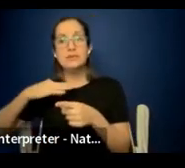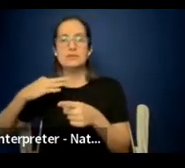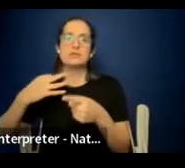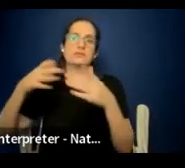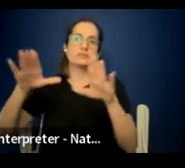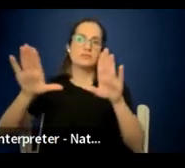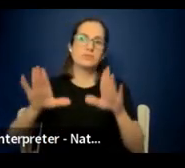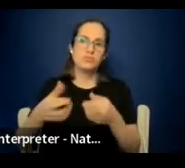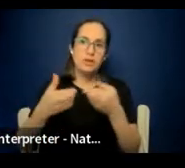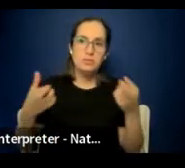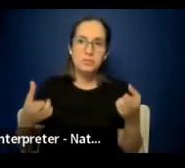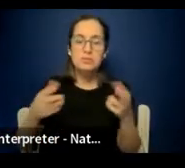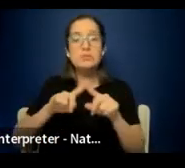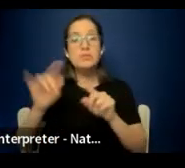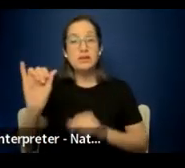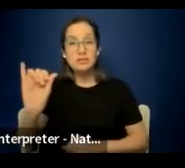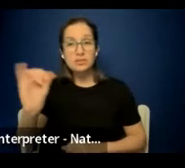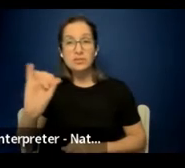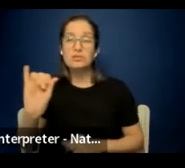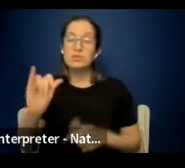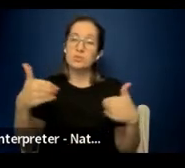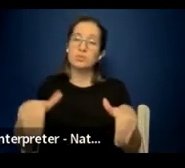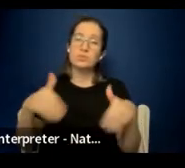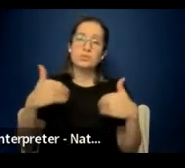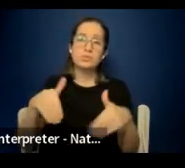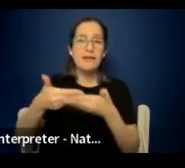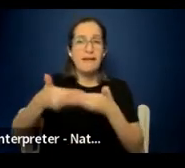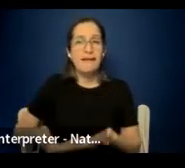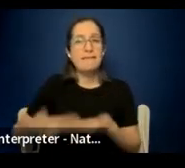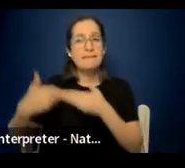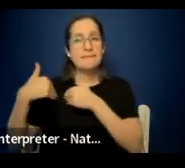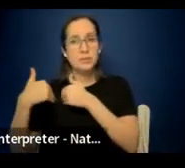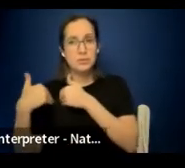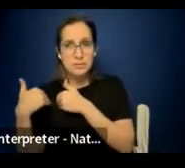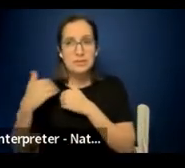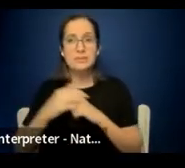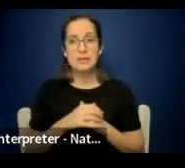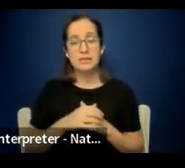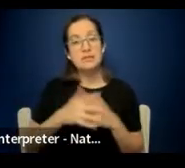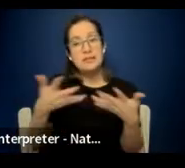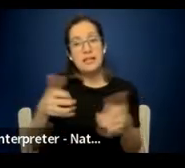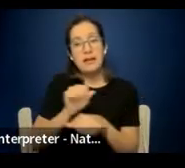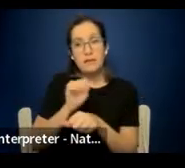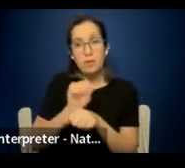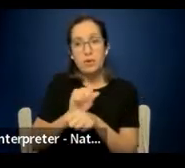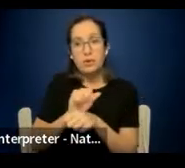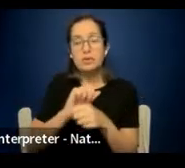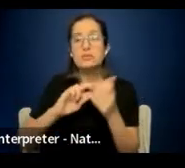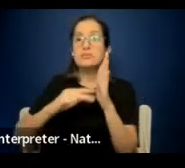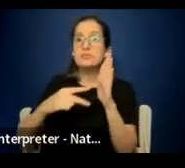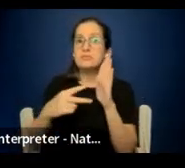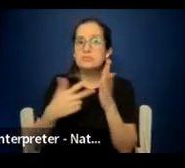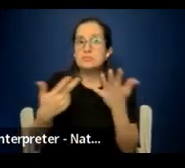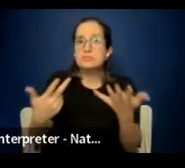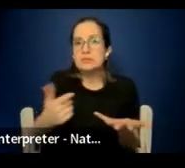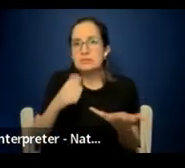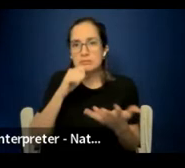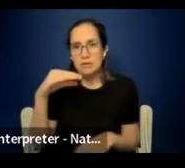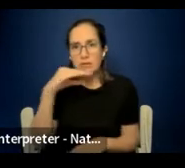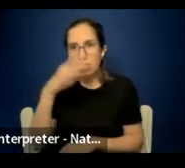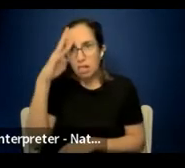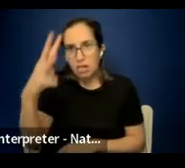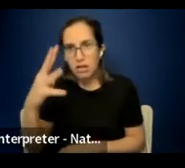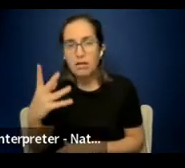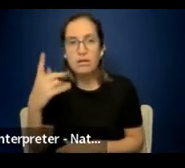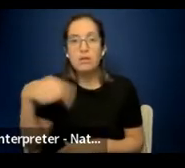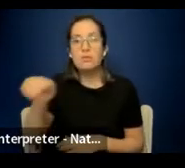resource, but it's also a big responsibility to take on for an organization. It's a lot of work. You know, we're not going to lie. I think anybody that's